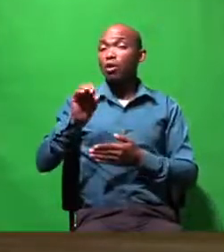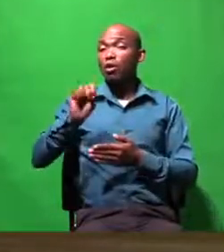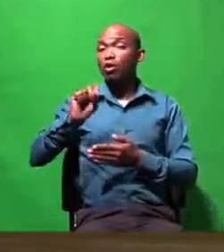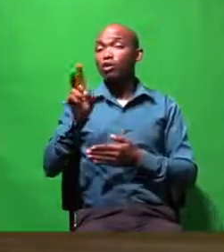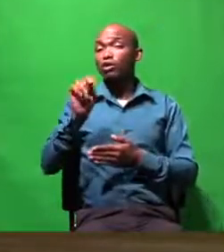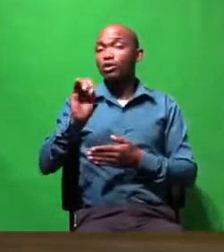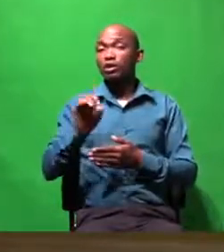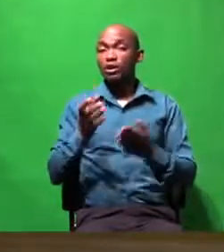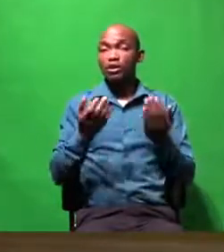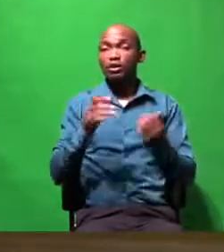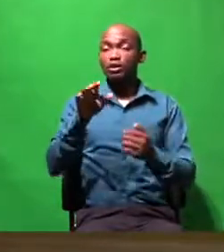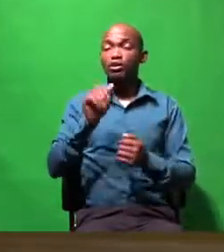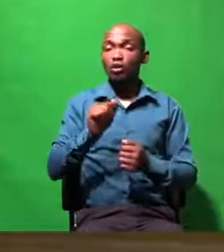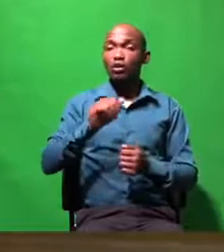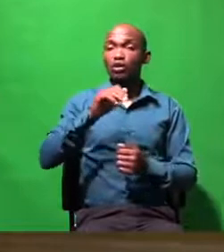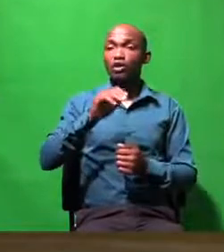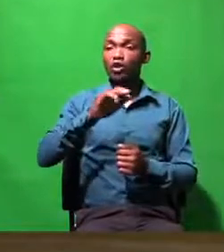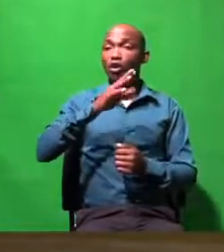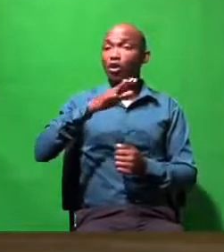call oceanic